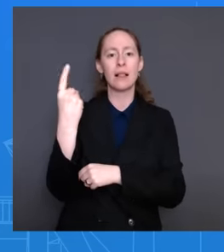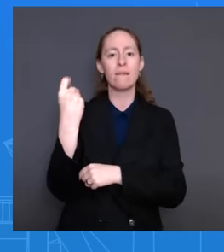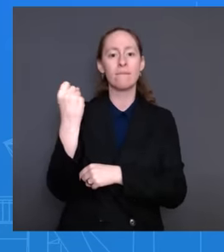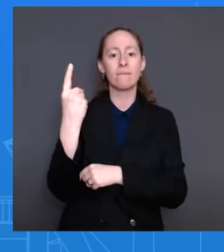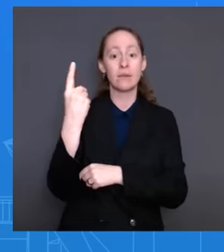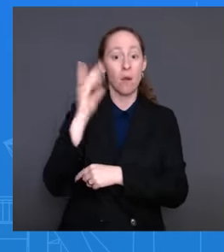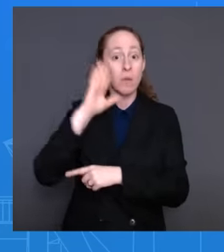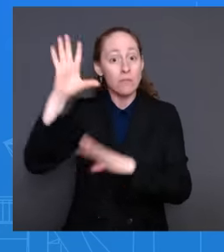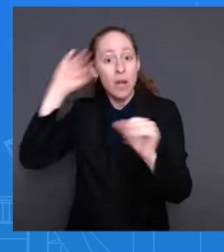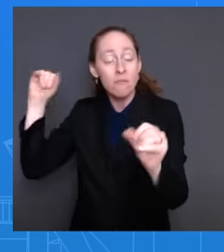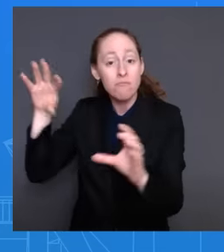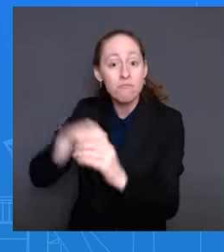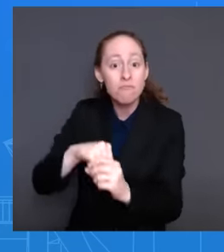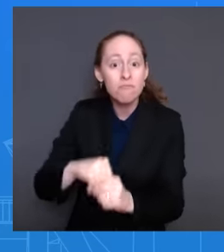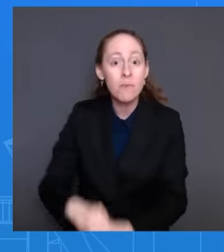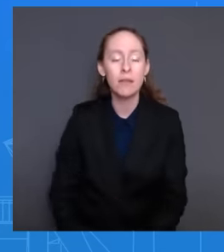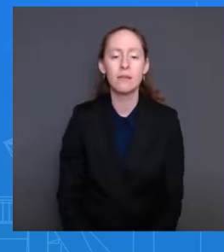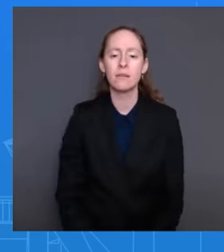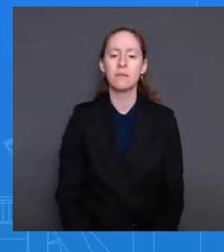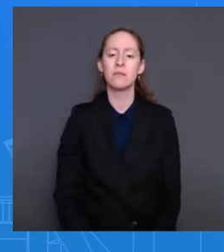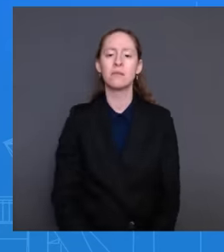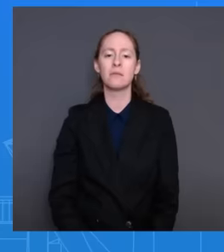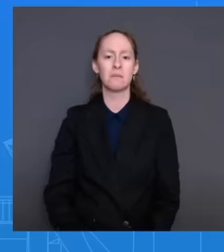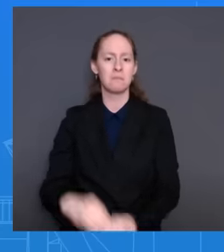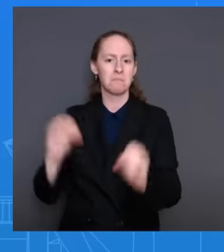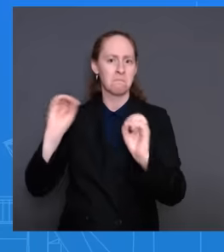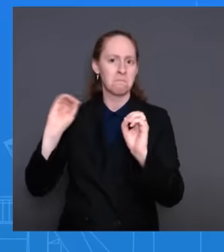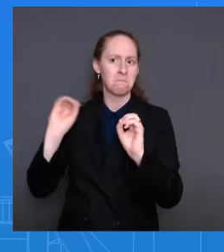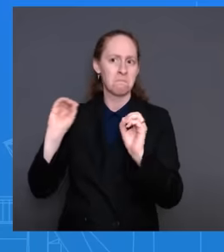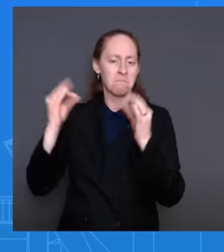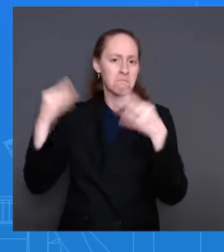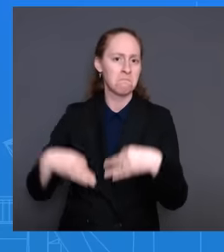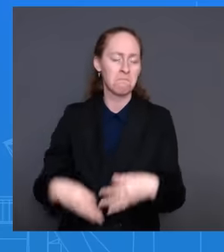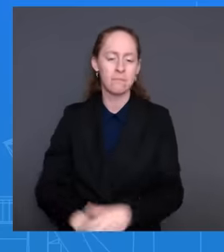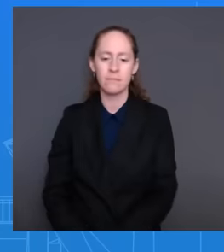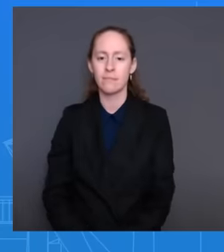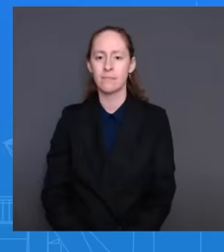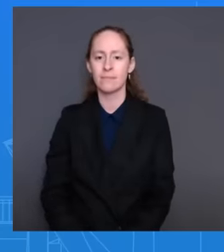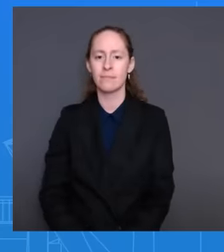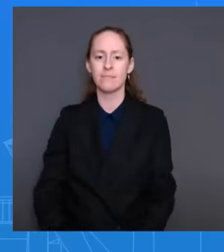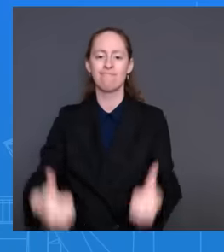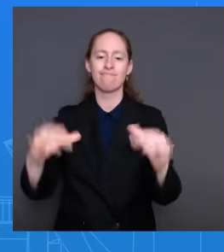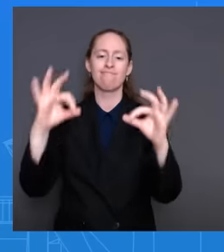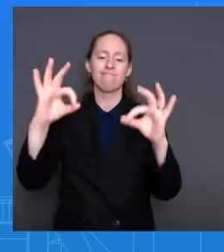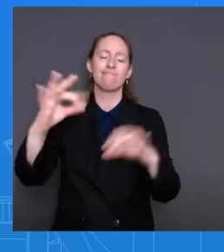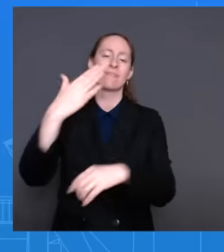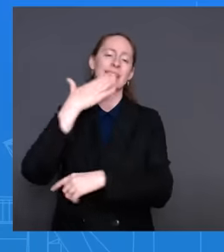have anything to preview for you about his schedule this weekend. Okay. Thanks, Karine. Thank you. Thank you.